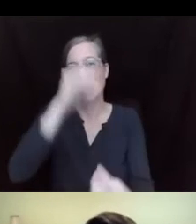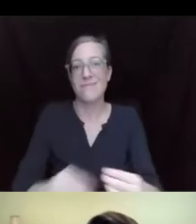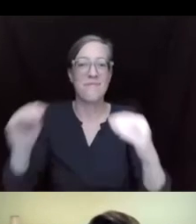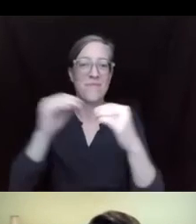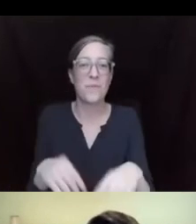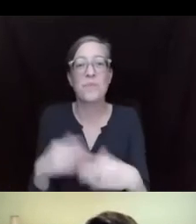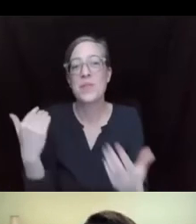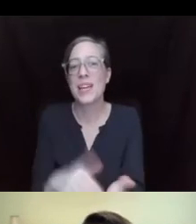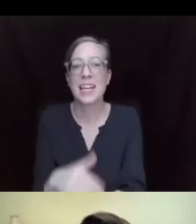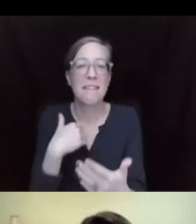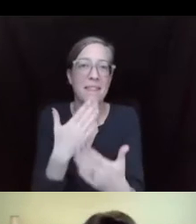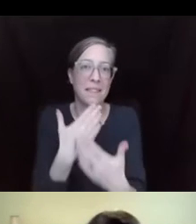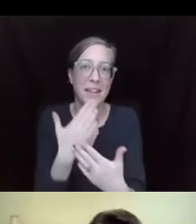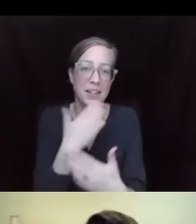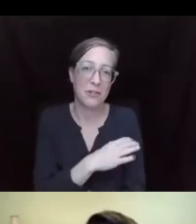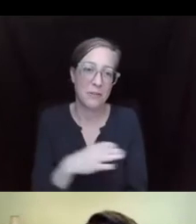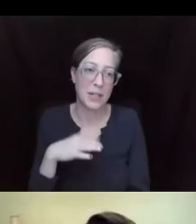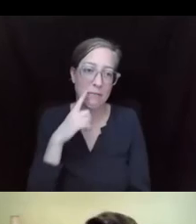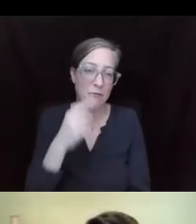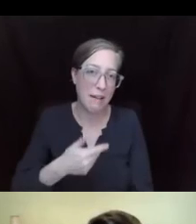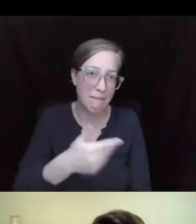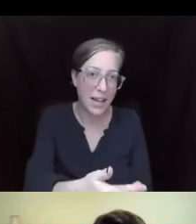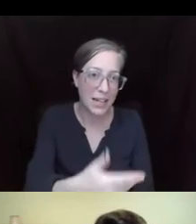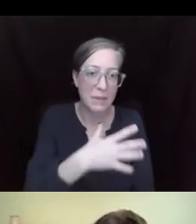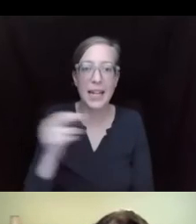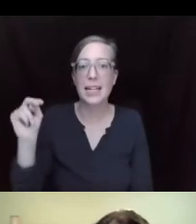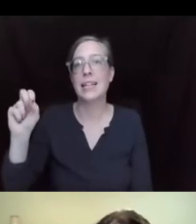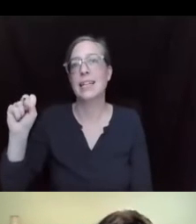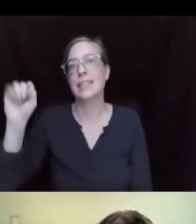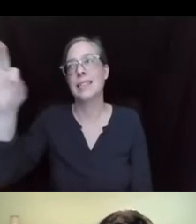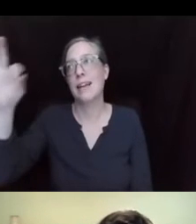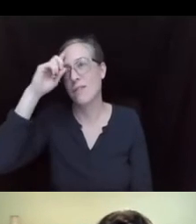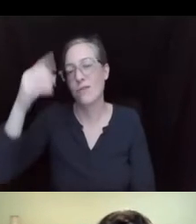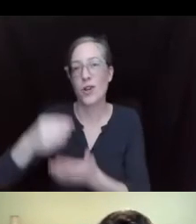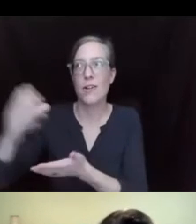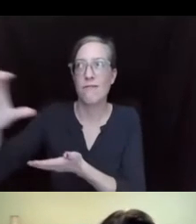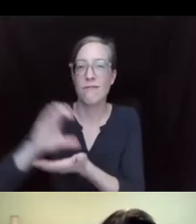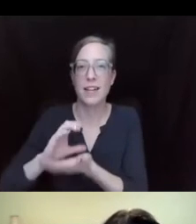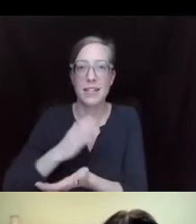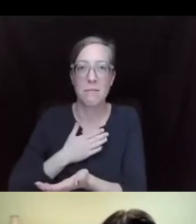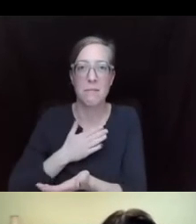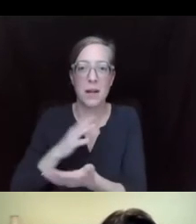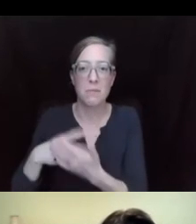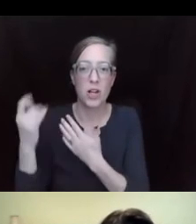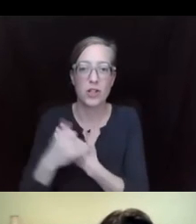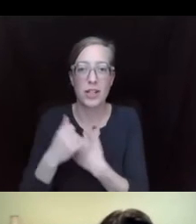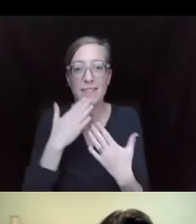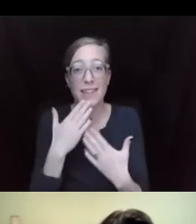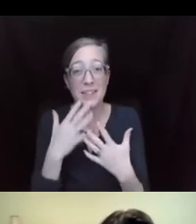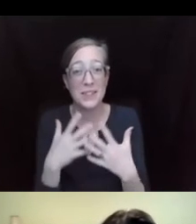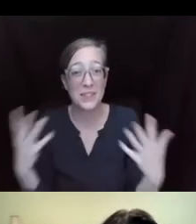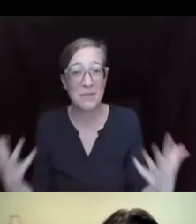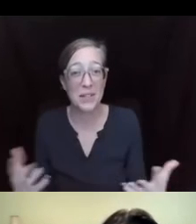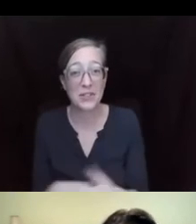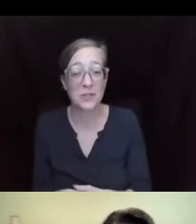again the committee for the invitation and the NSF for the funding. Thank you so much. And I have here, hopefully it's gonna